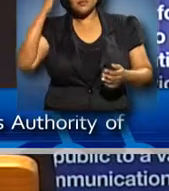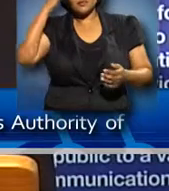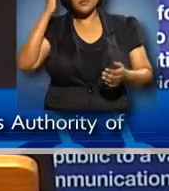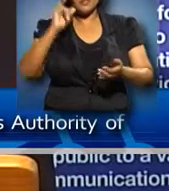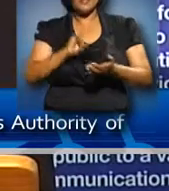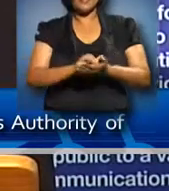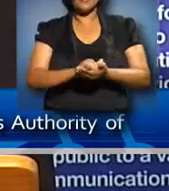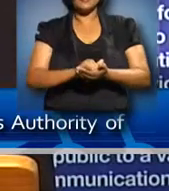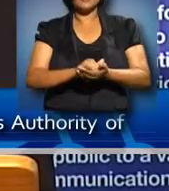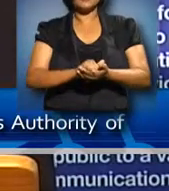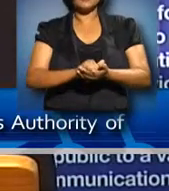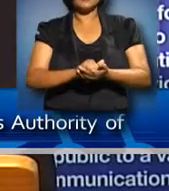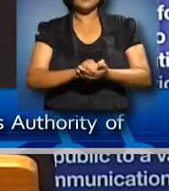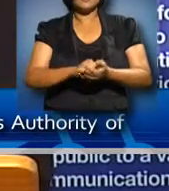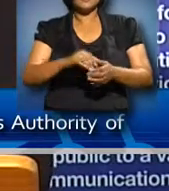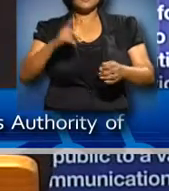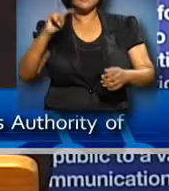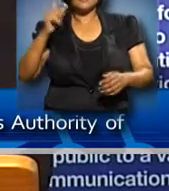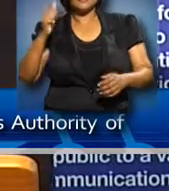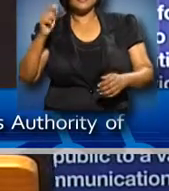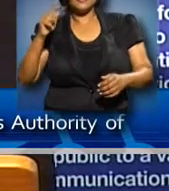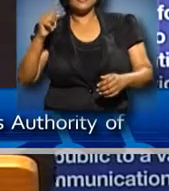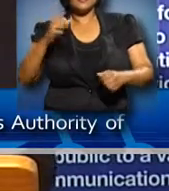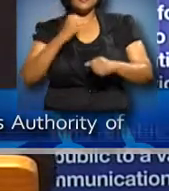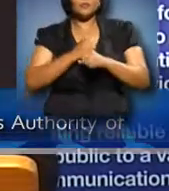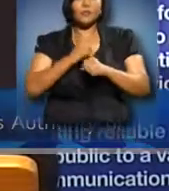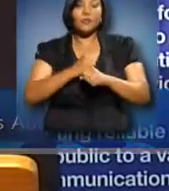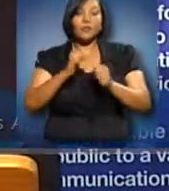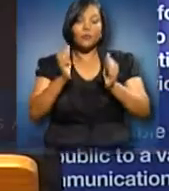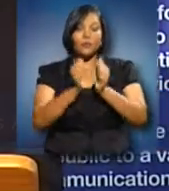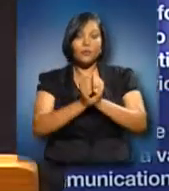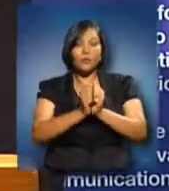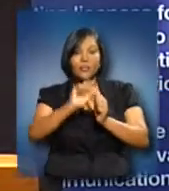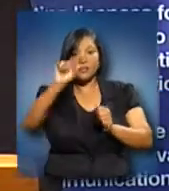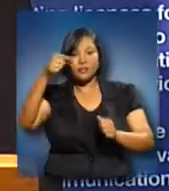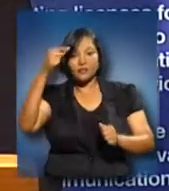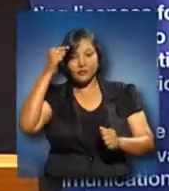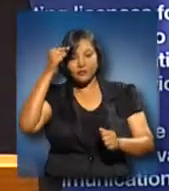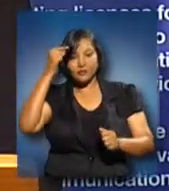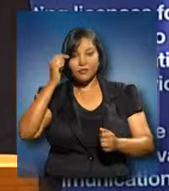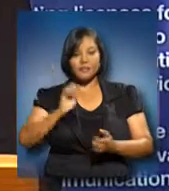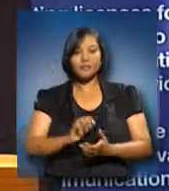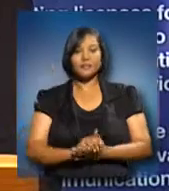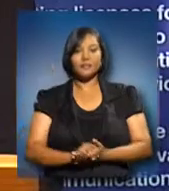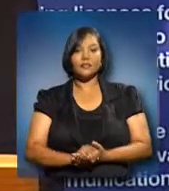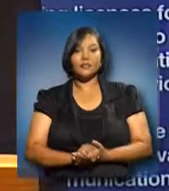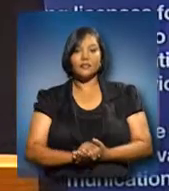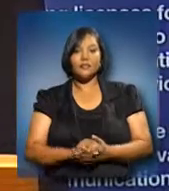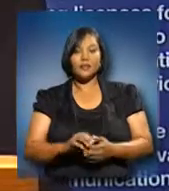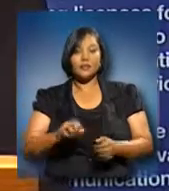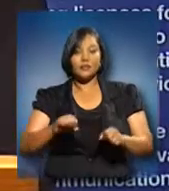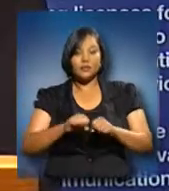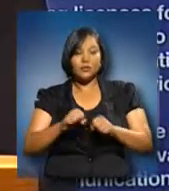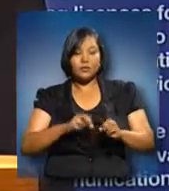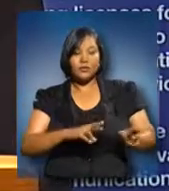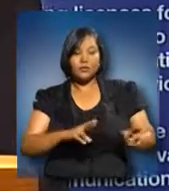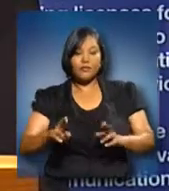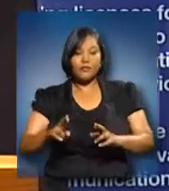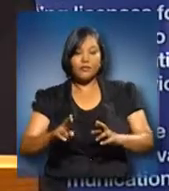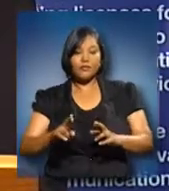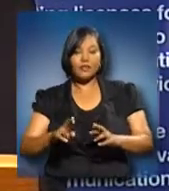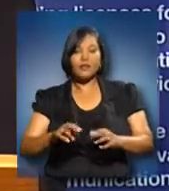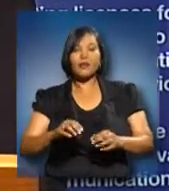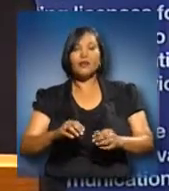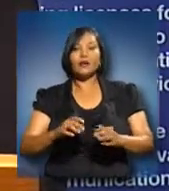that the authority has been working or has worked with our line ministry in the preparation of what is